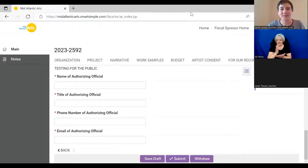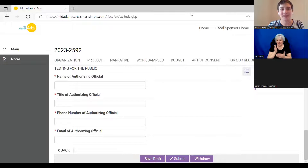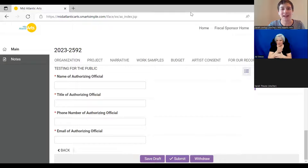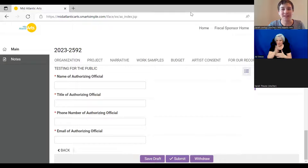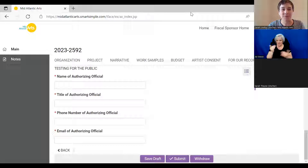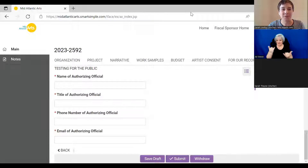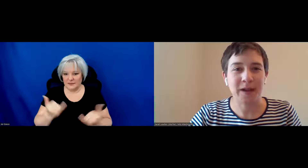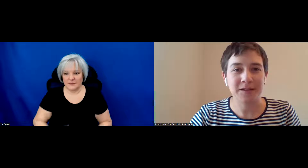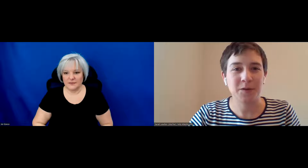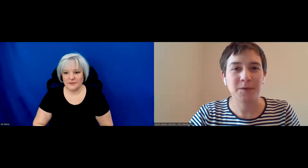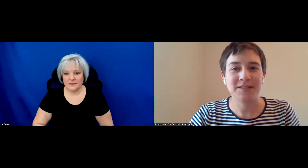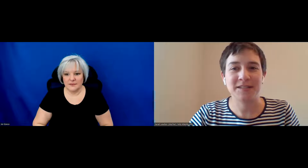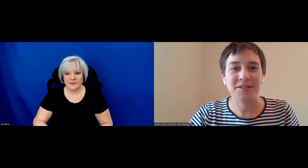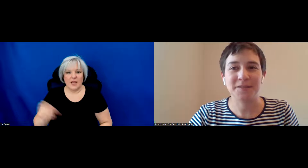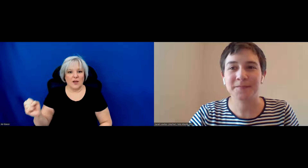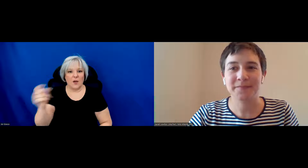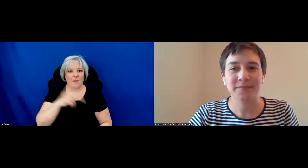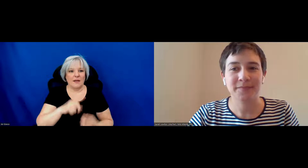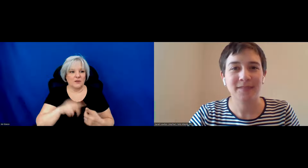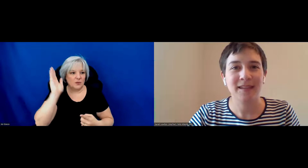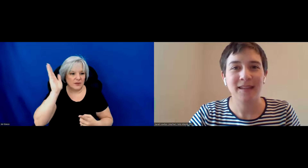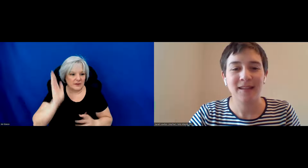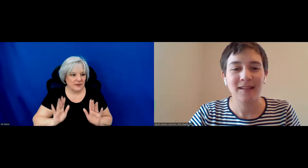so that I can switch back to our presentation.